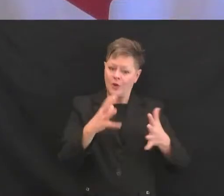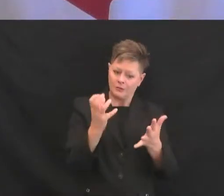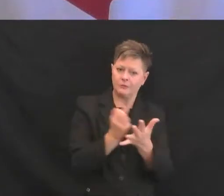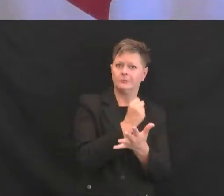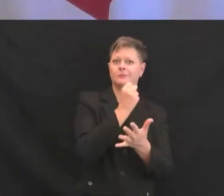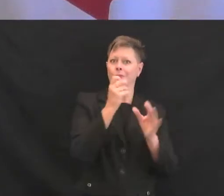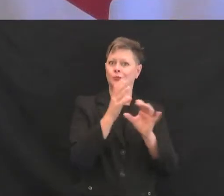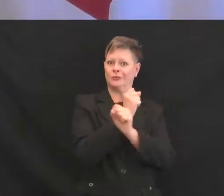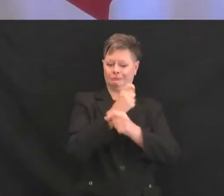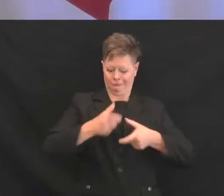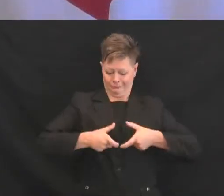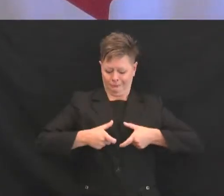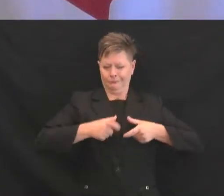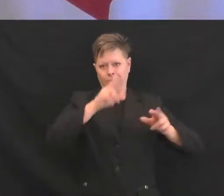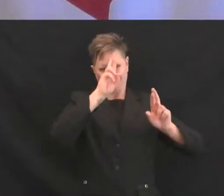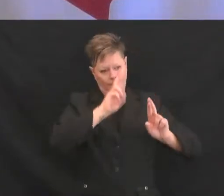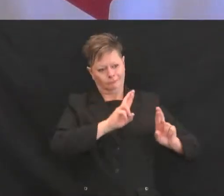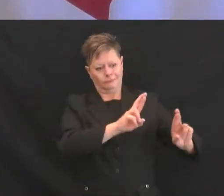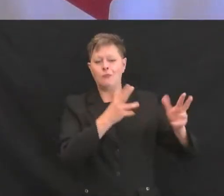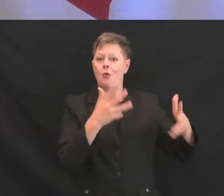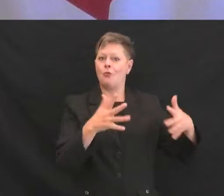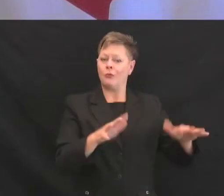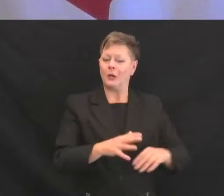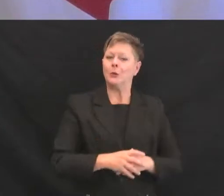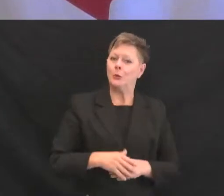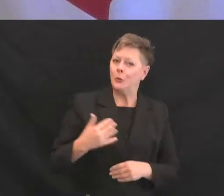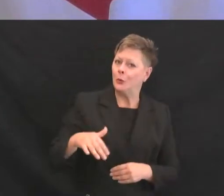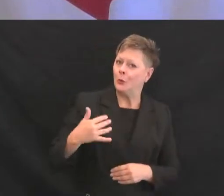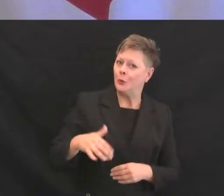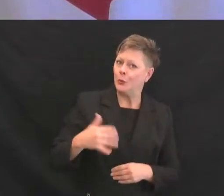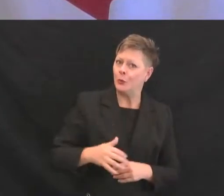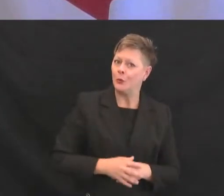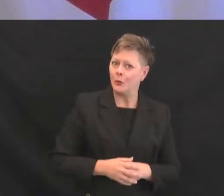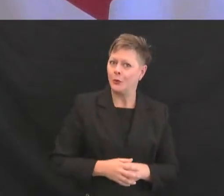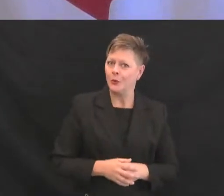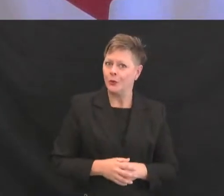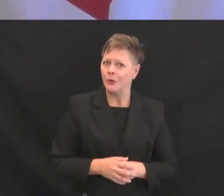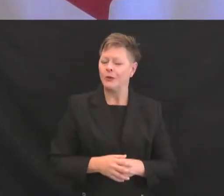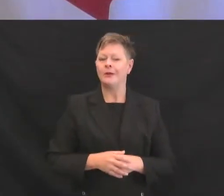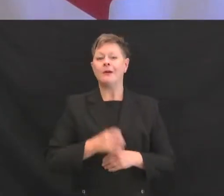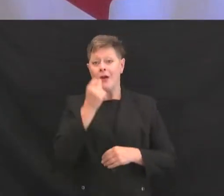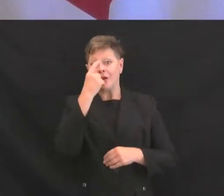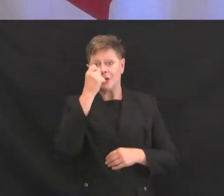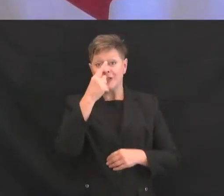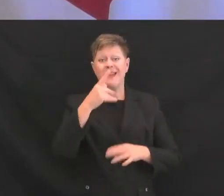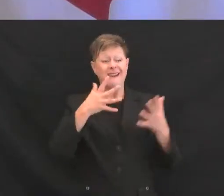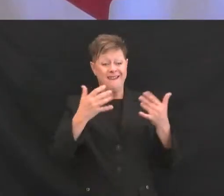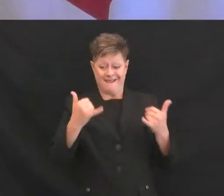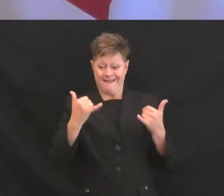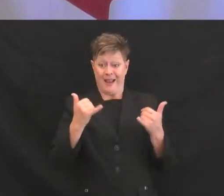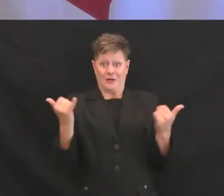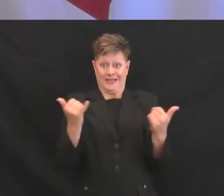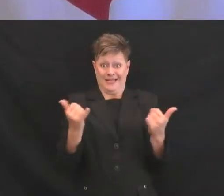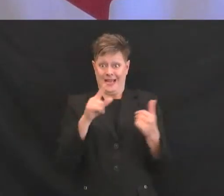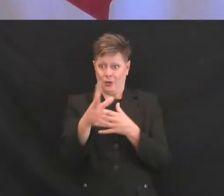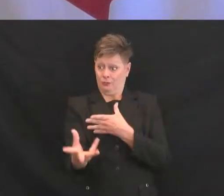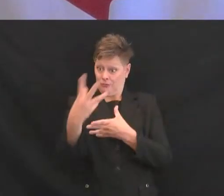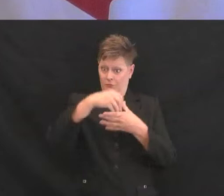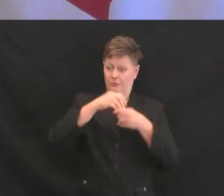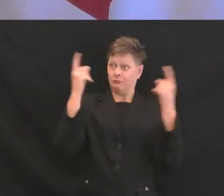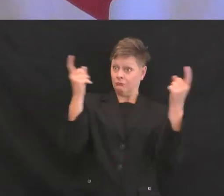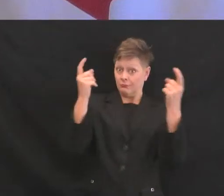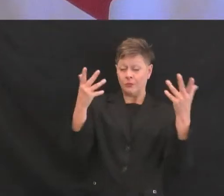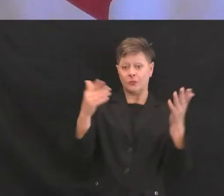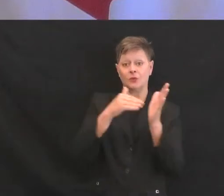since the Order was established. Being invested in the Order of Newfoundland and Labrador today are Robert